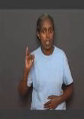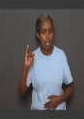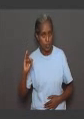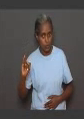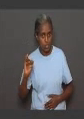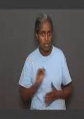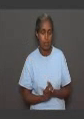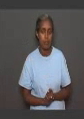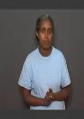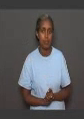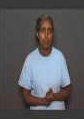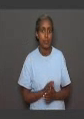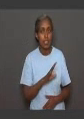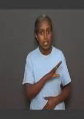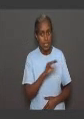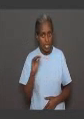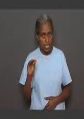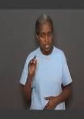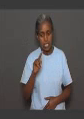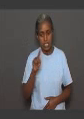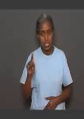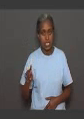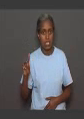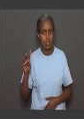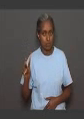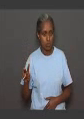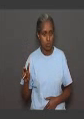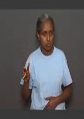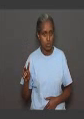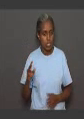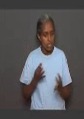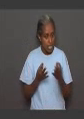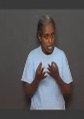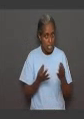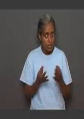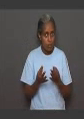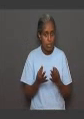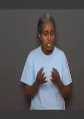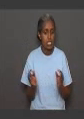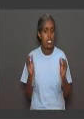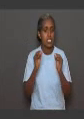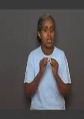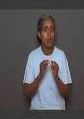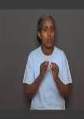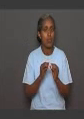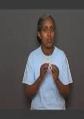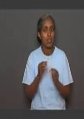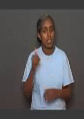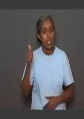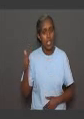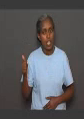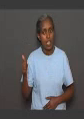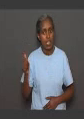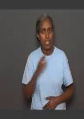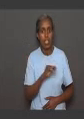iota, and Z2 is expressed as the sum of